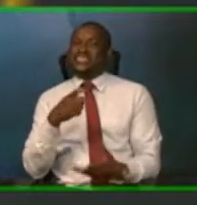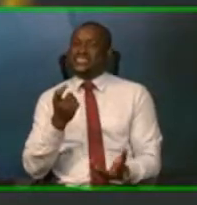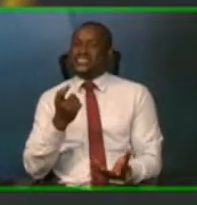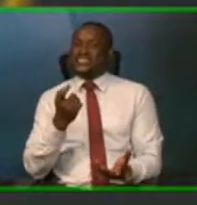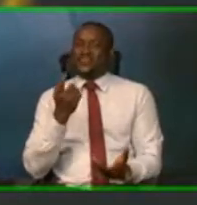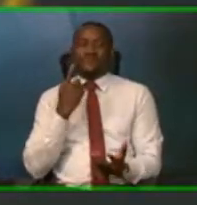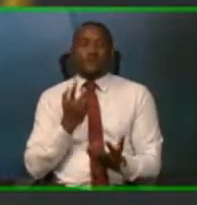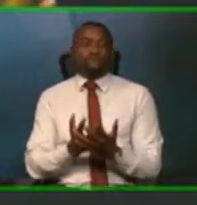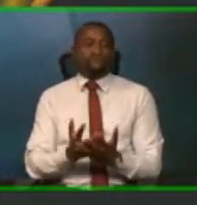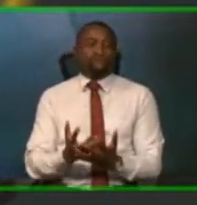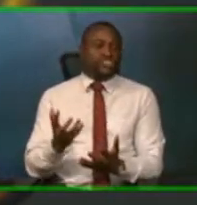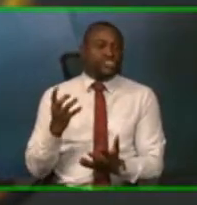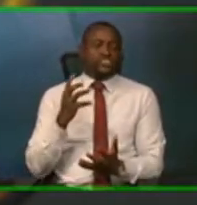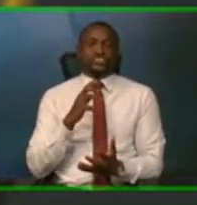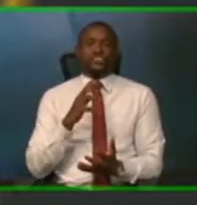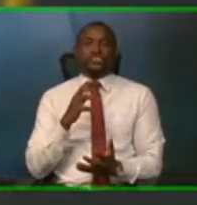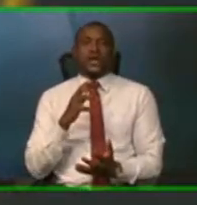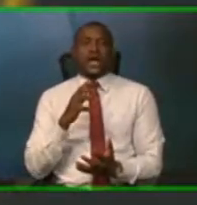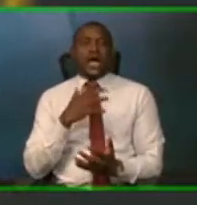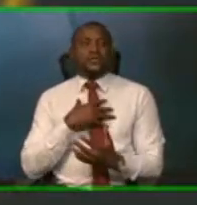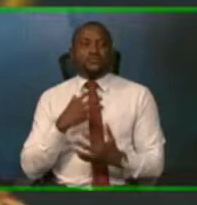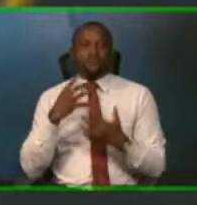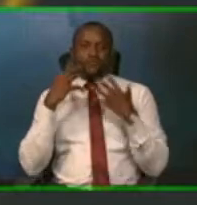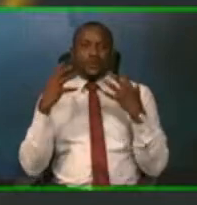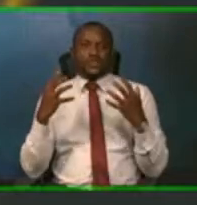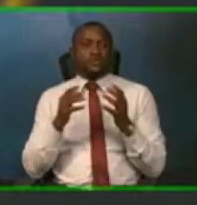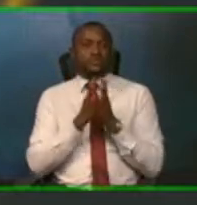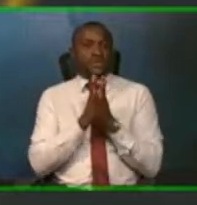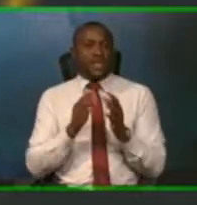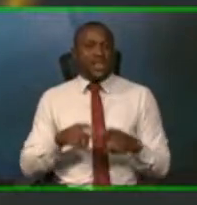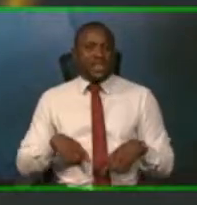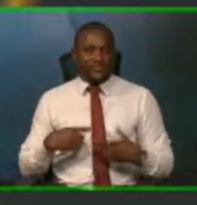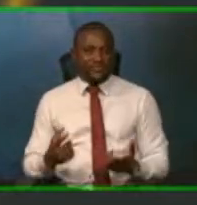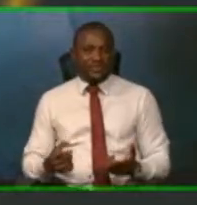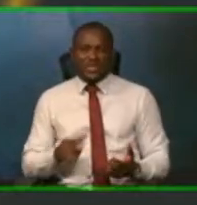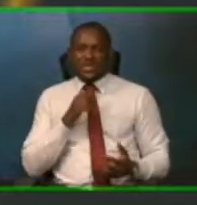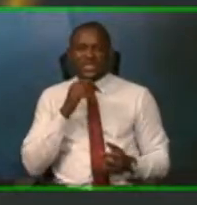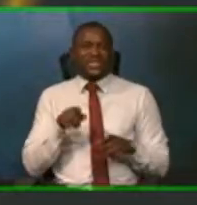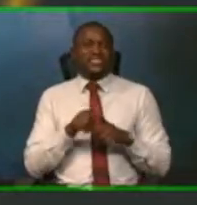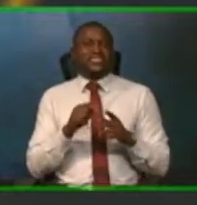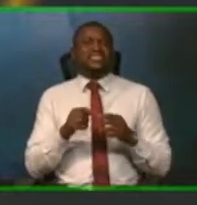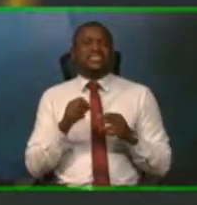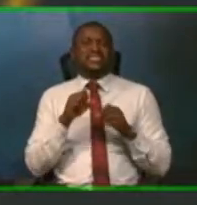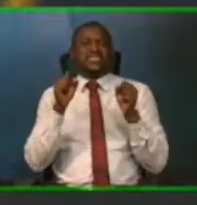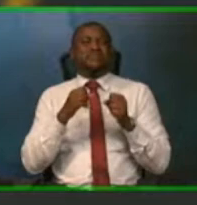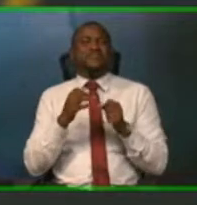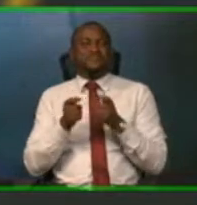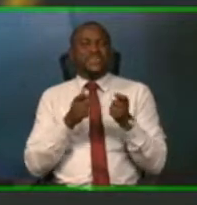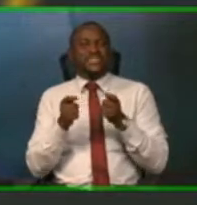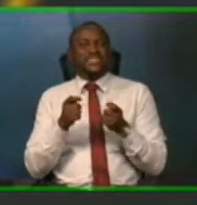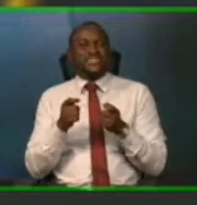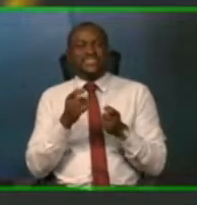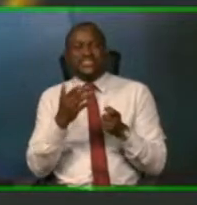rich and a robust prayer life, not as a system of managing emergencies, but as a